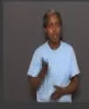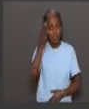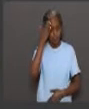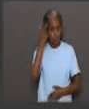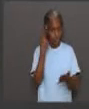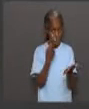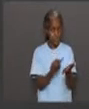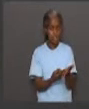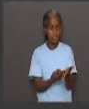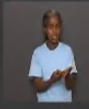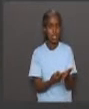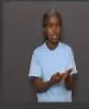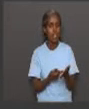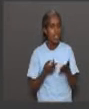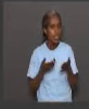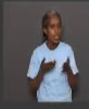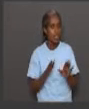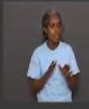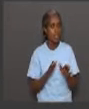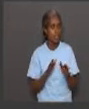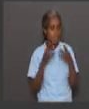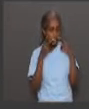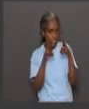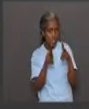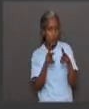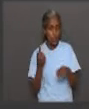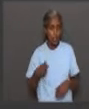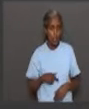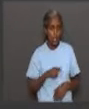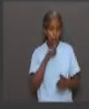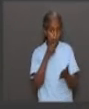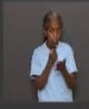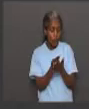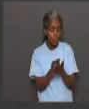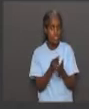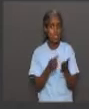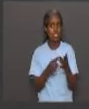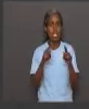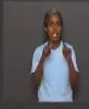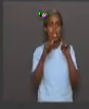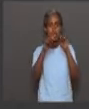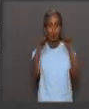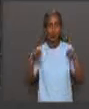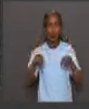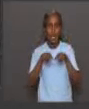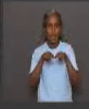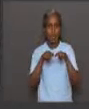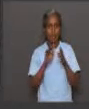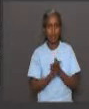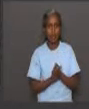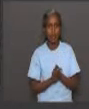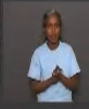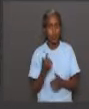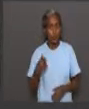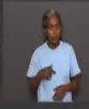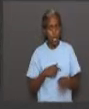Knowing this, let us see if we can prove that it is a square. We